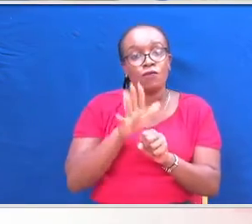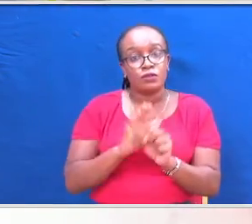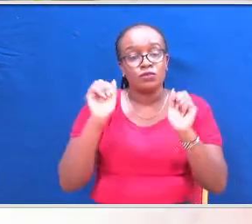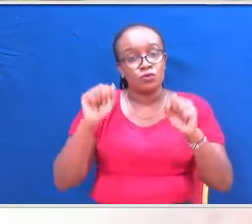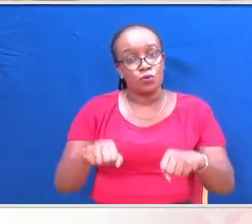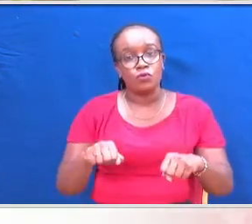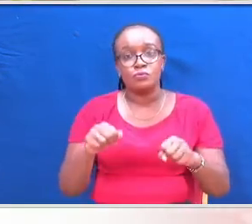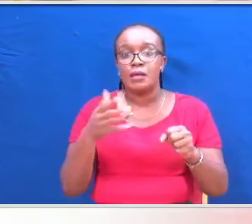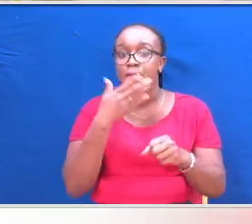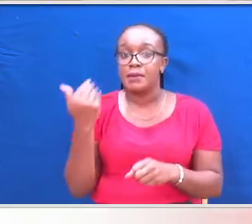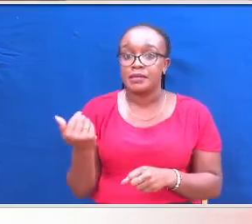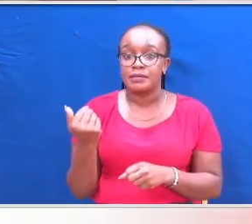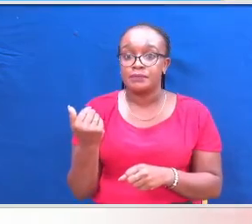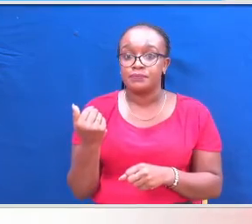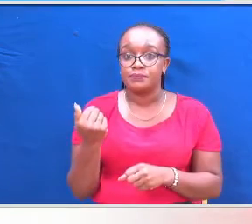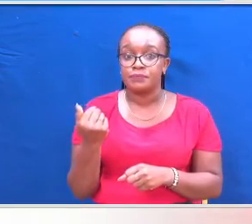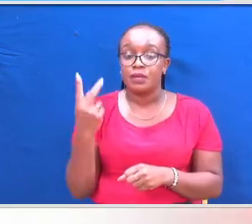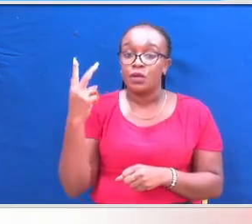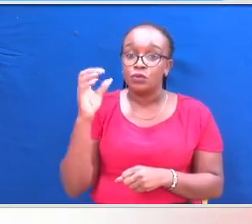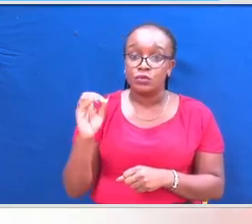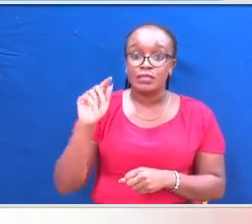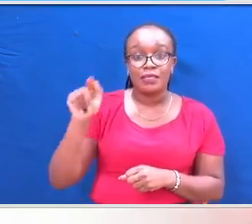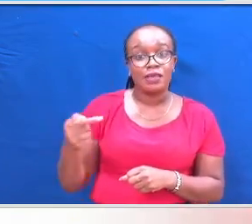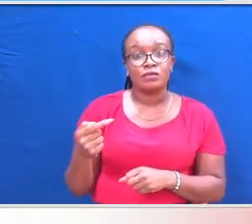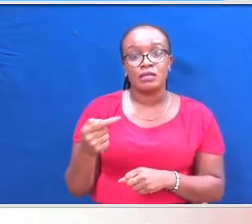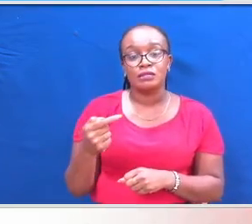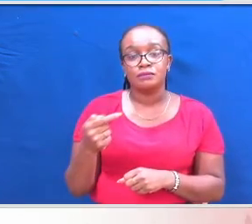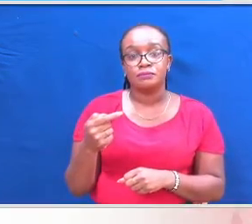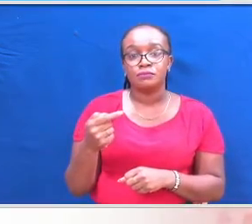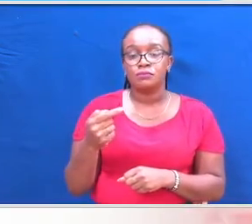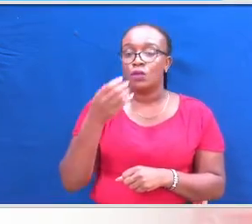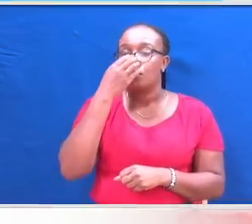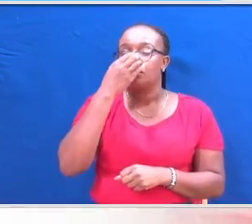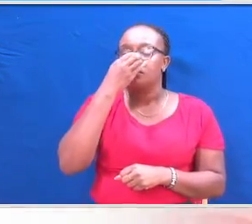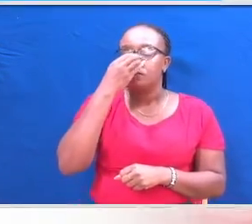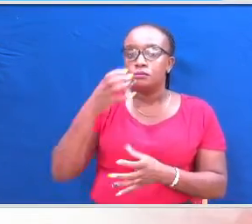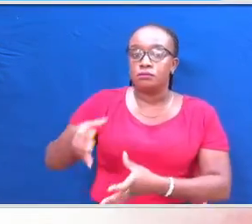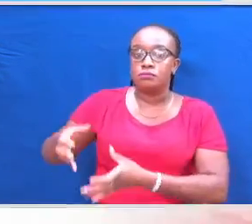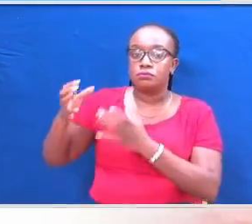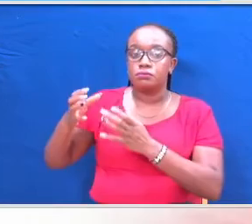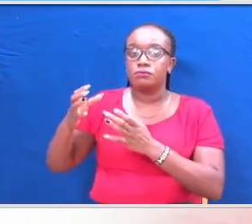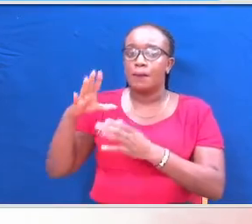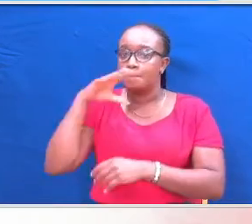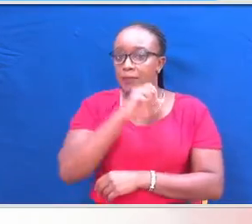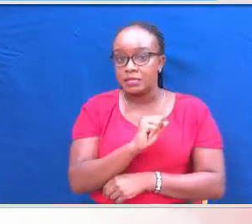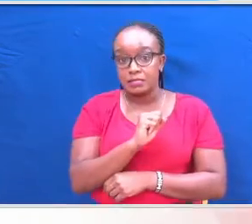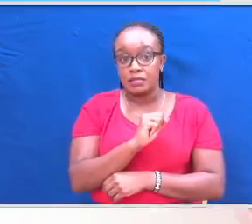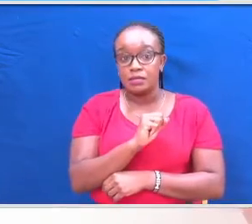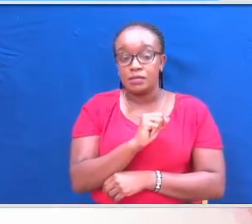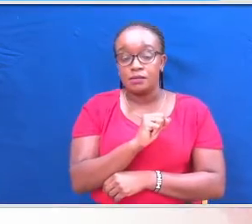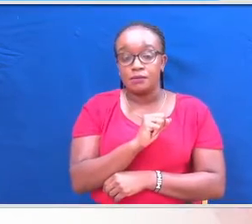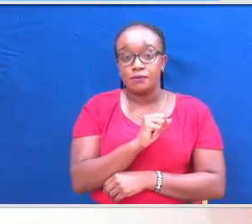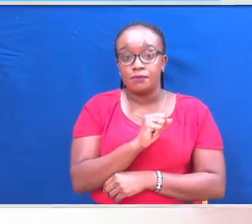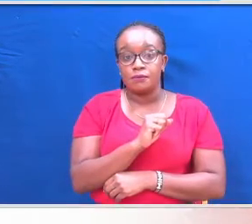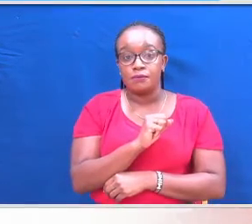demand among patients. 20,000 oxygen cylinders are out of circulation for one reason or another. We